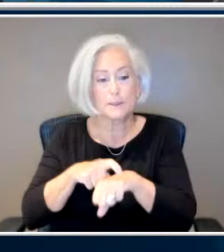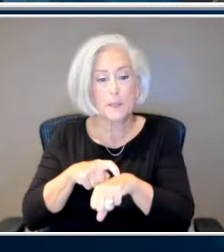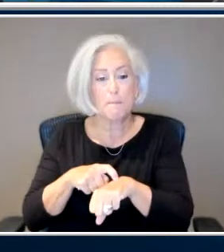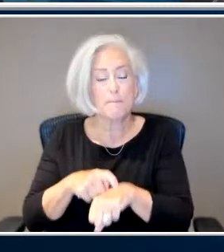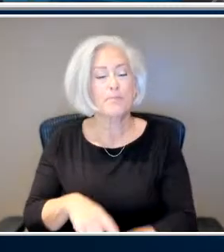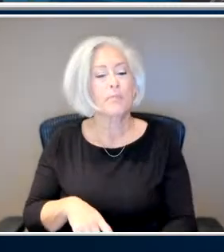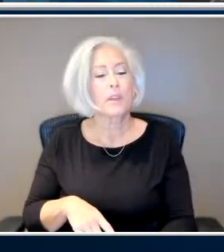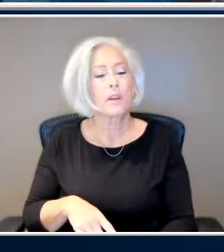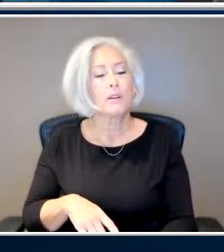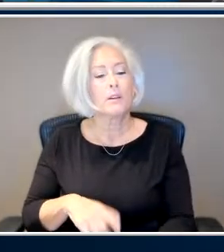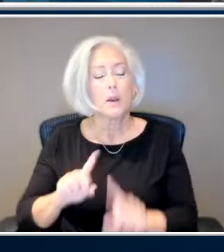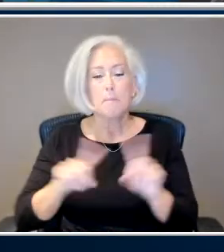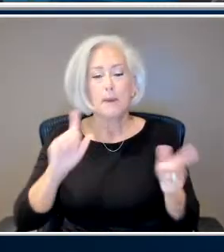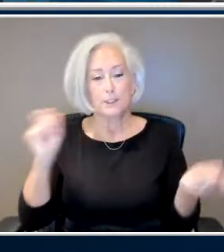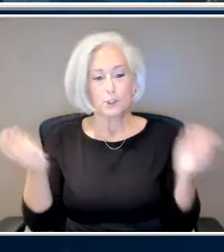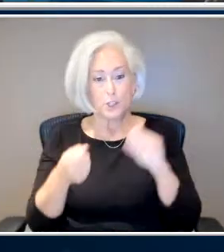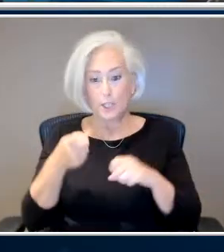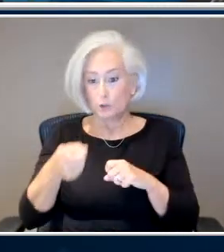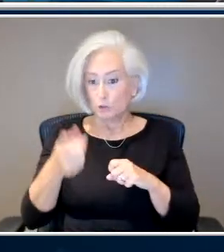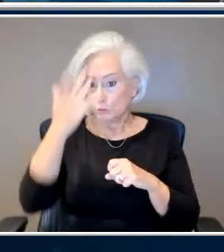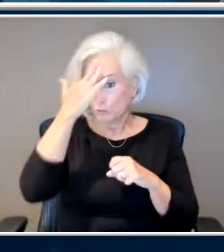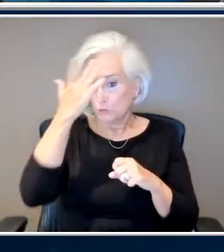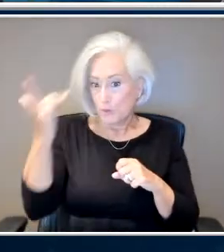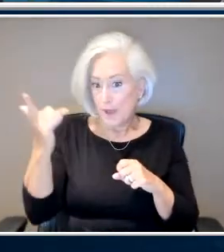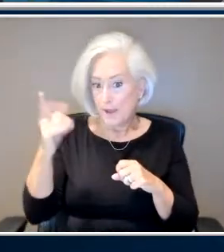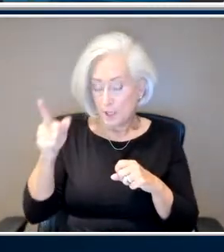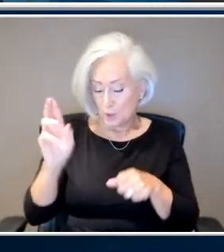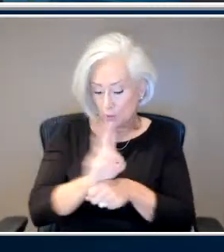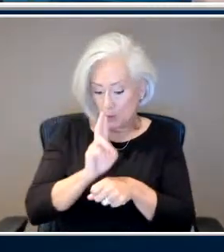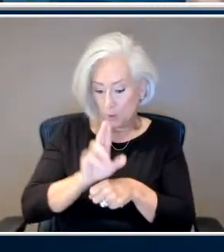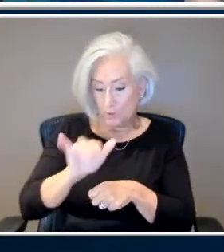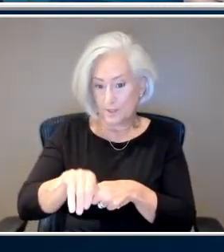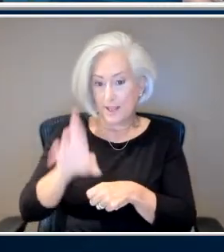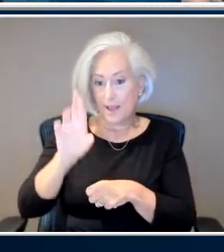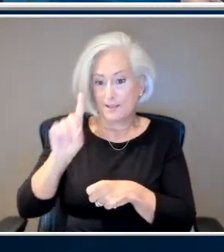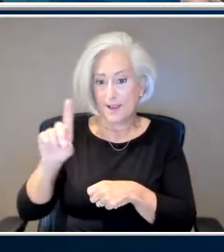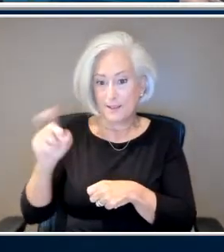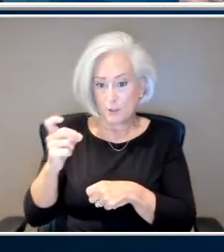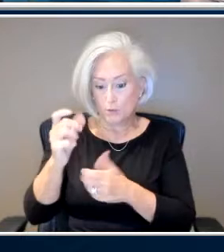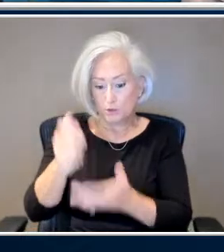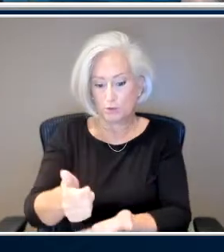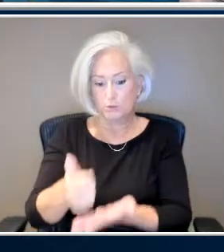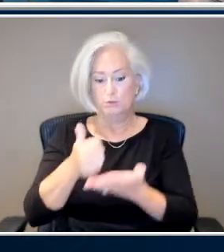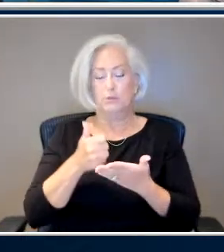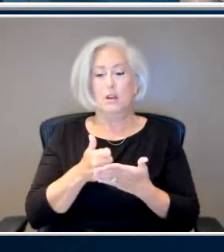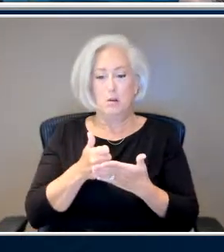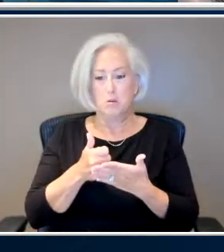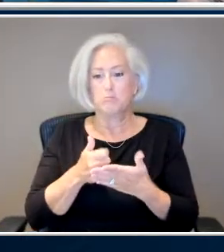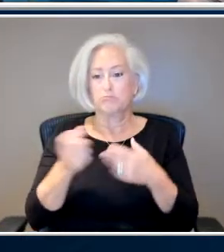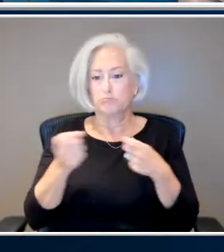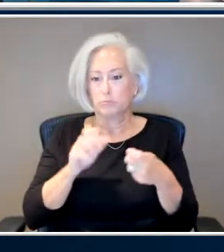diagnosis really to start managing your own health, right? Tell us about that.